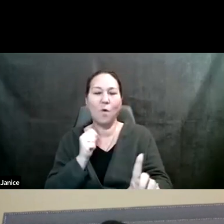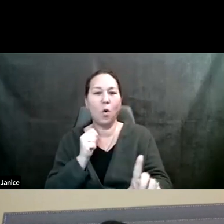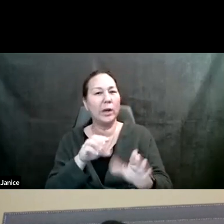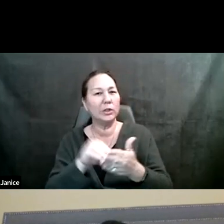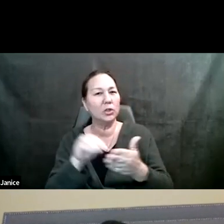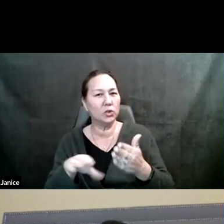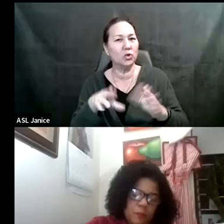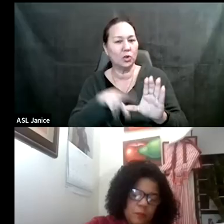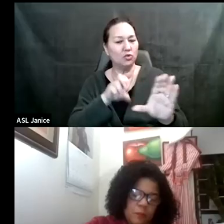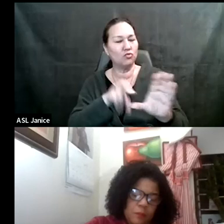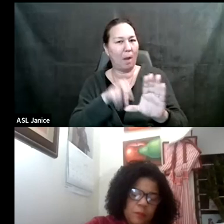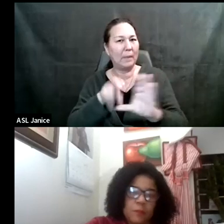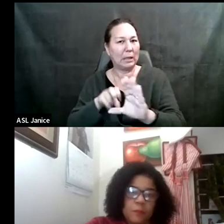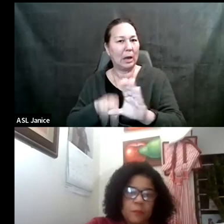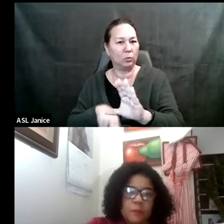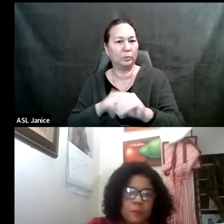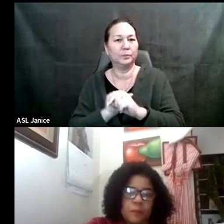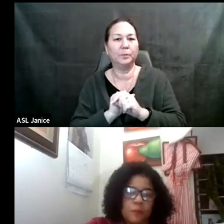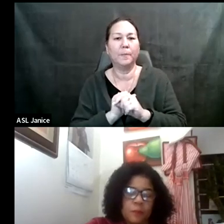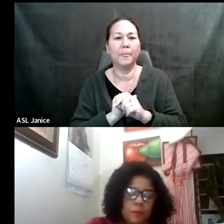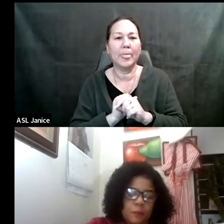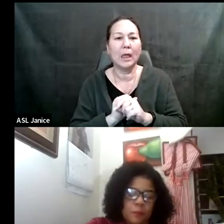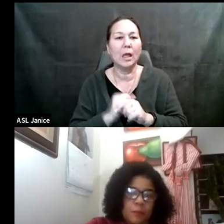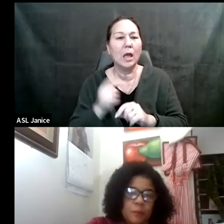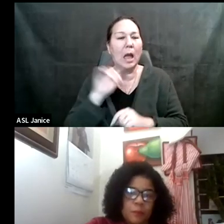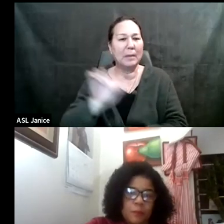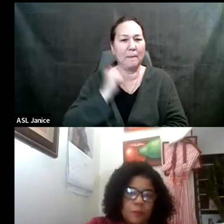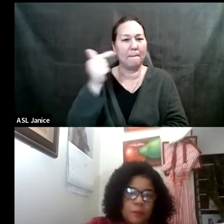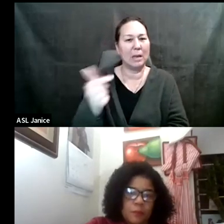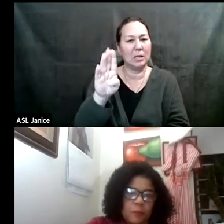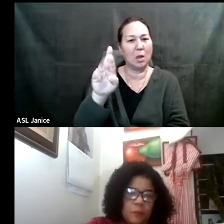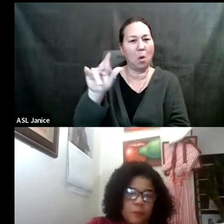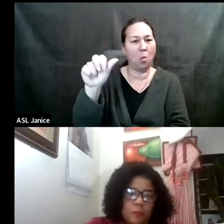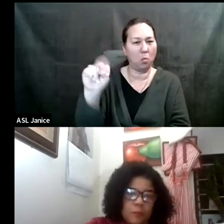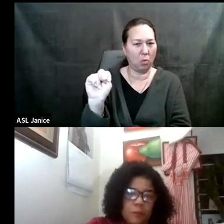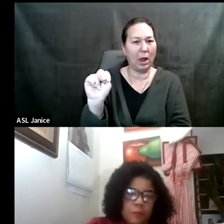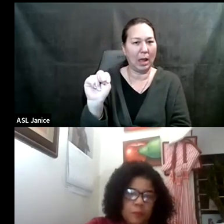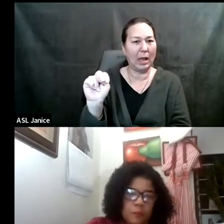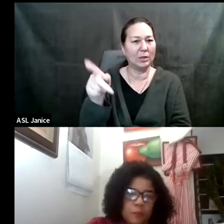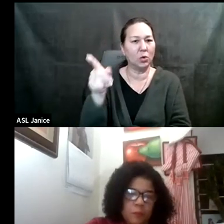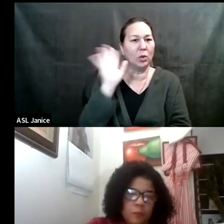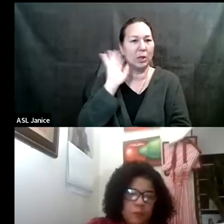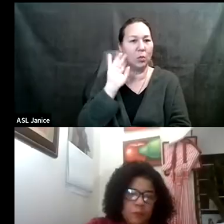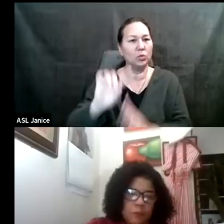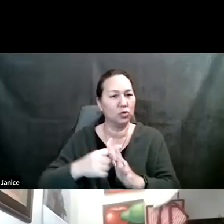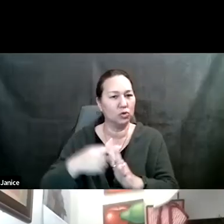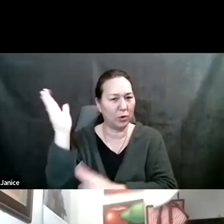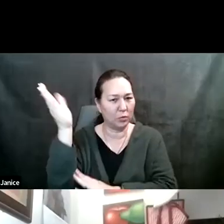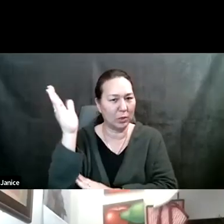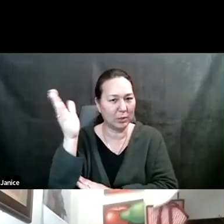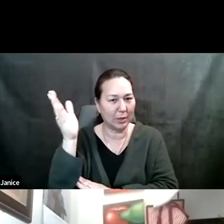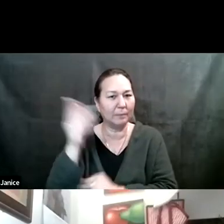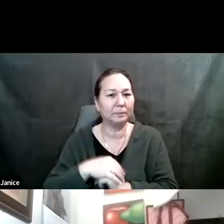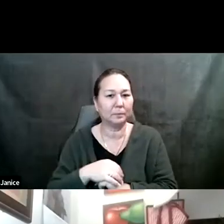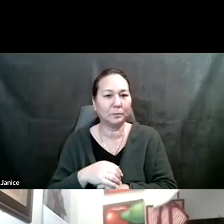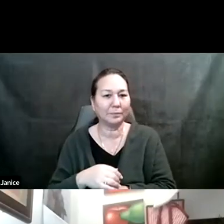going to pass it over to Brian and I'm happy to take questions as part of the presentation when Brian has concluded uh so Brian all